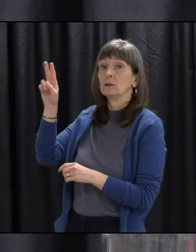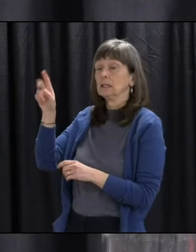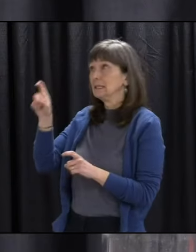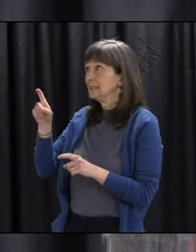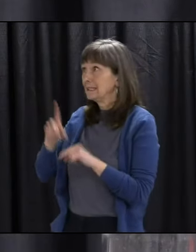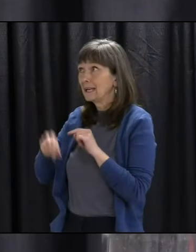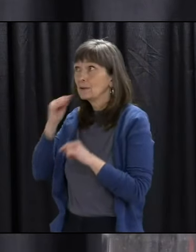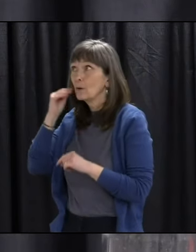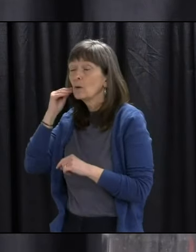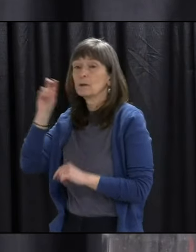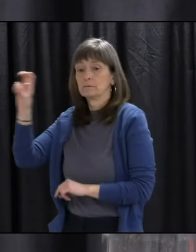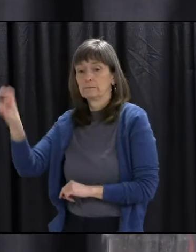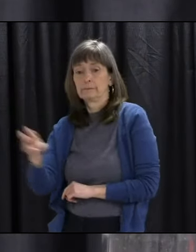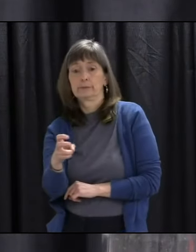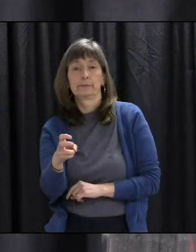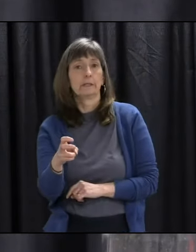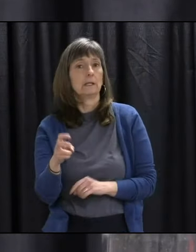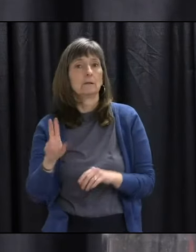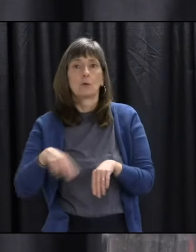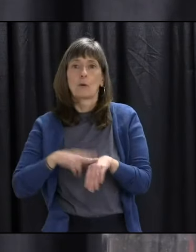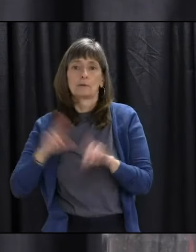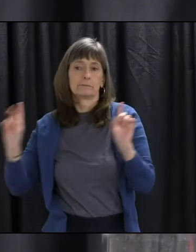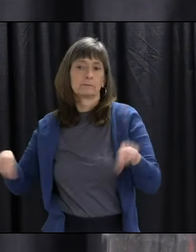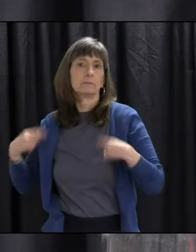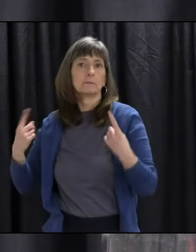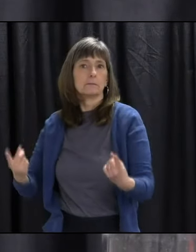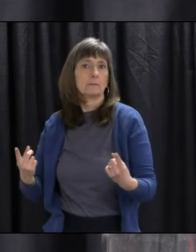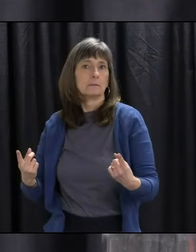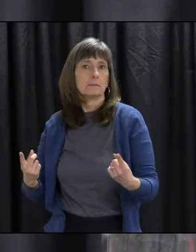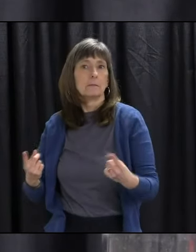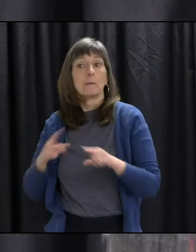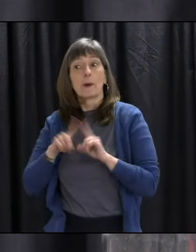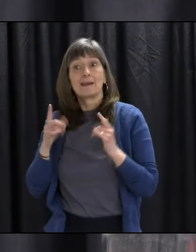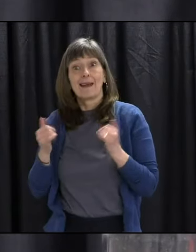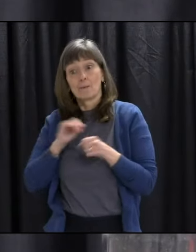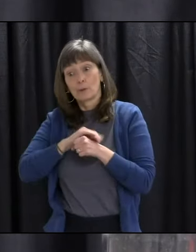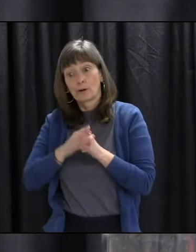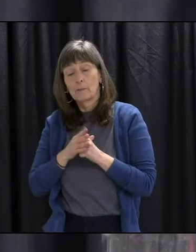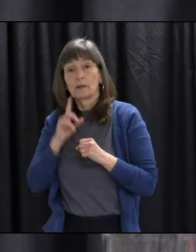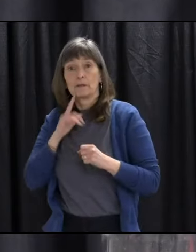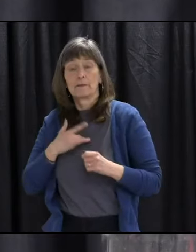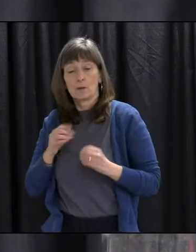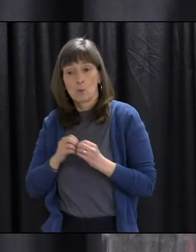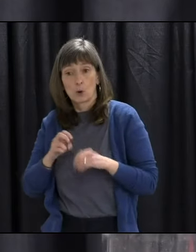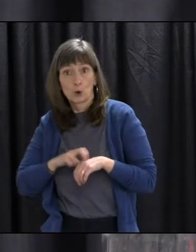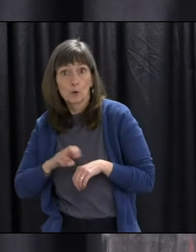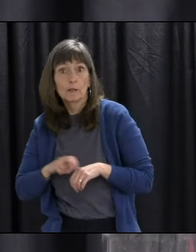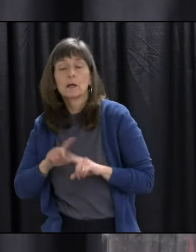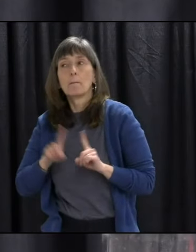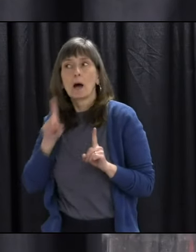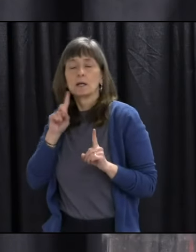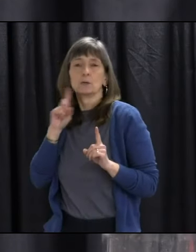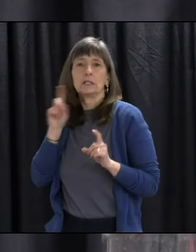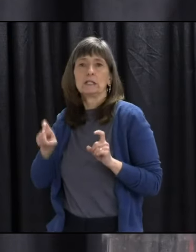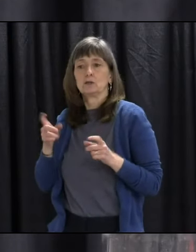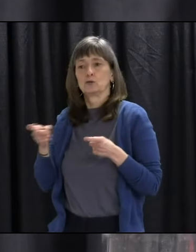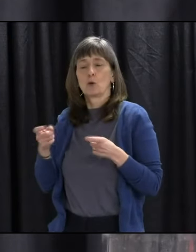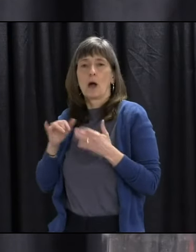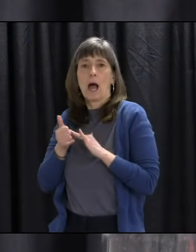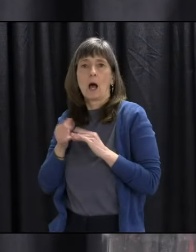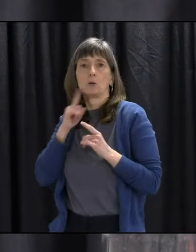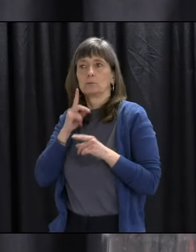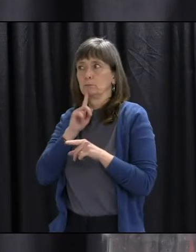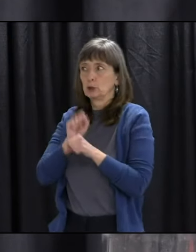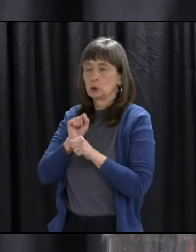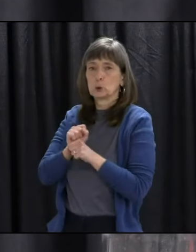simply because we're in the middle of a pandemic. What we need to do is help manage it, and I think the RHAs have an approach there at the moment.